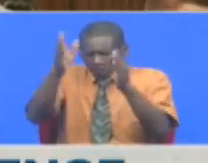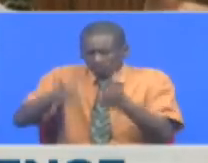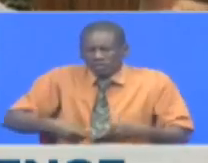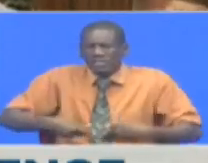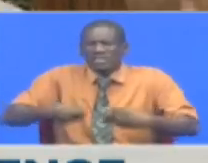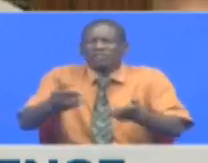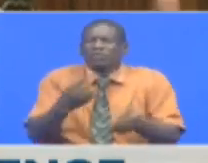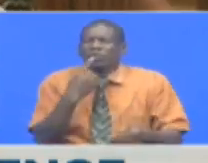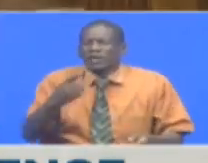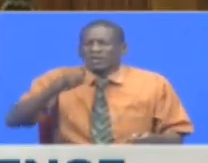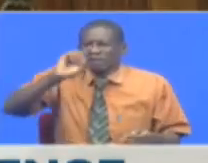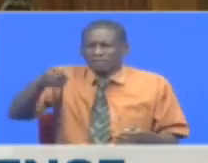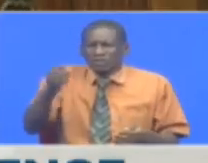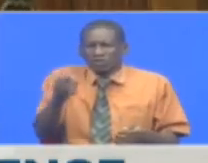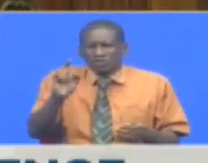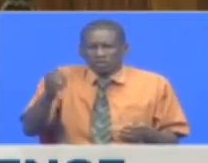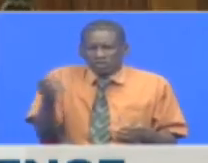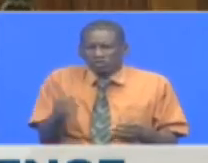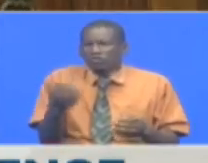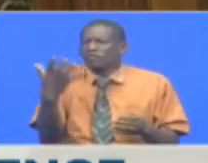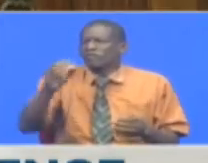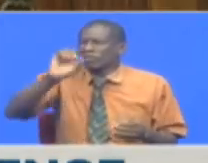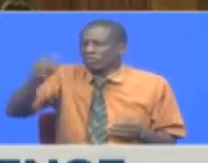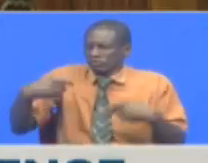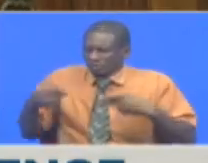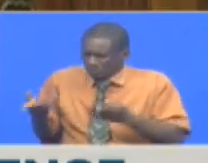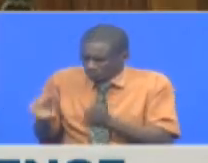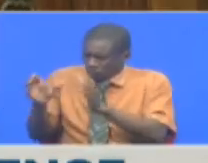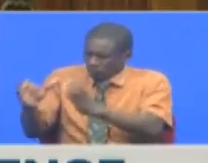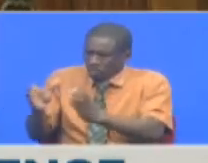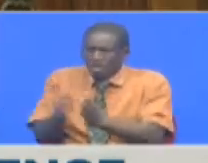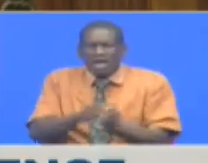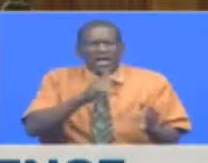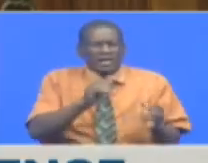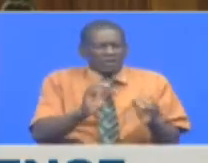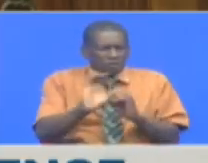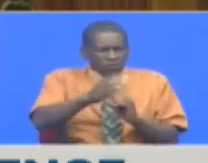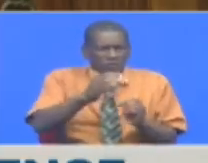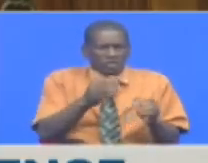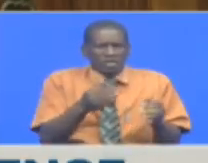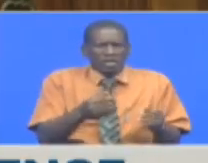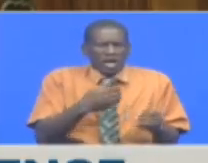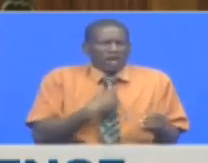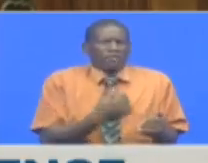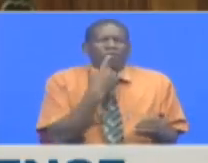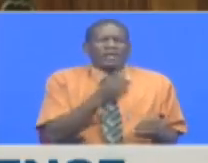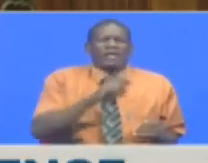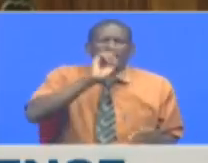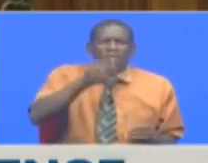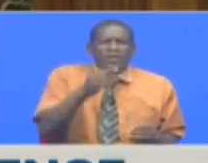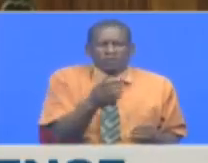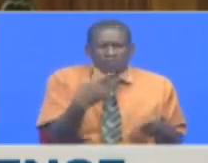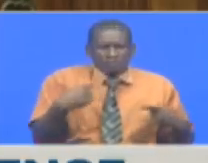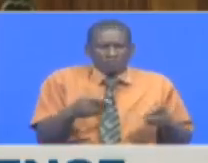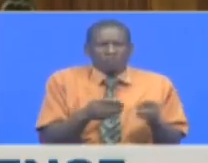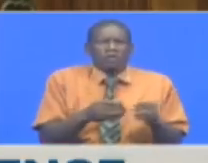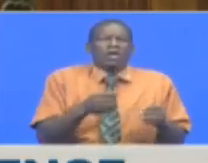shillings to 50,000 people. Another is distributing 100 million shillings to 1 million